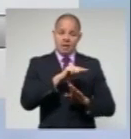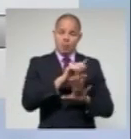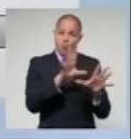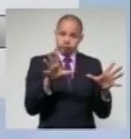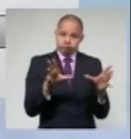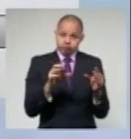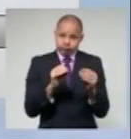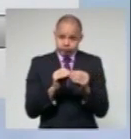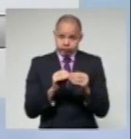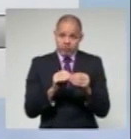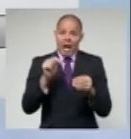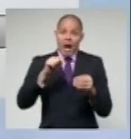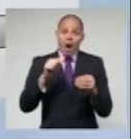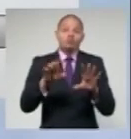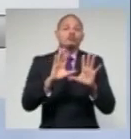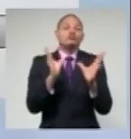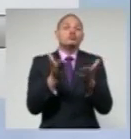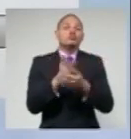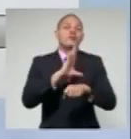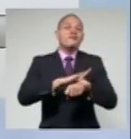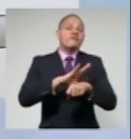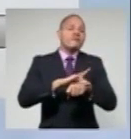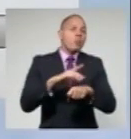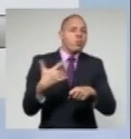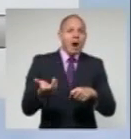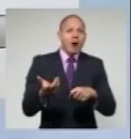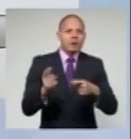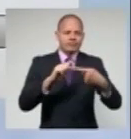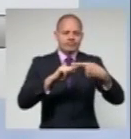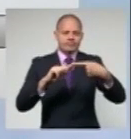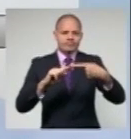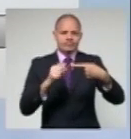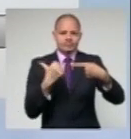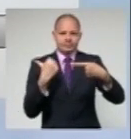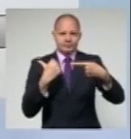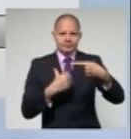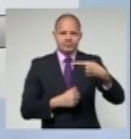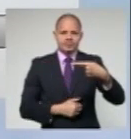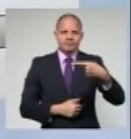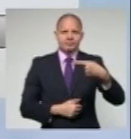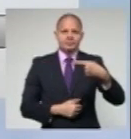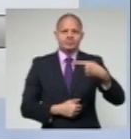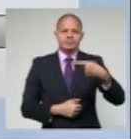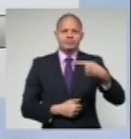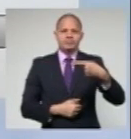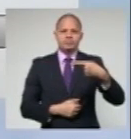1,670 deaths were reported in the region yesterday, what brings the regional death toll to